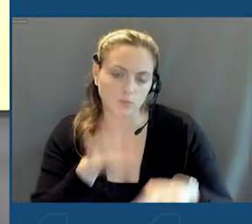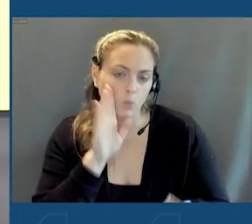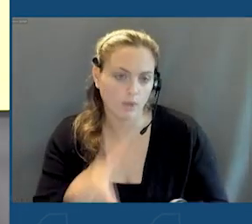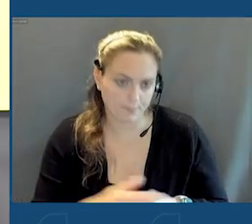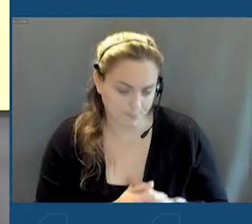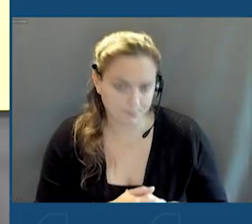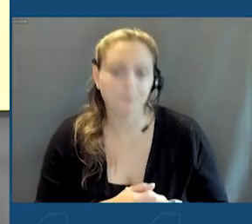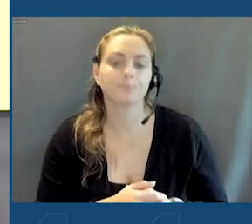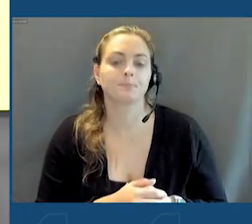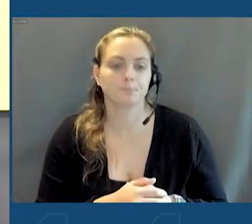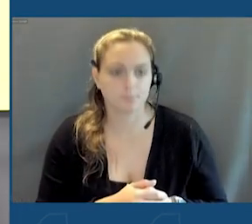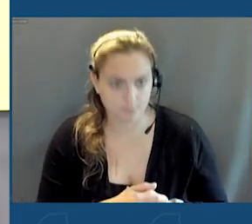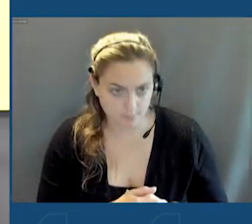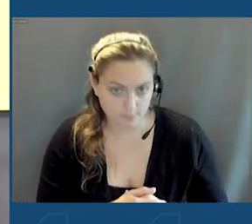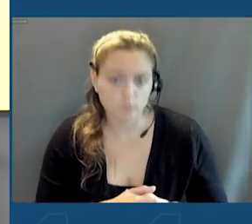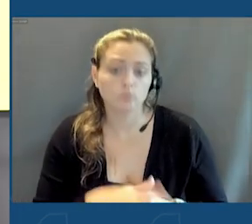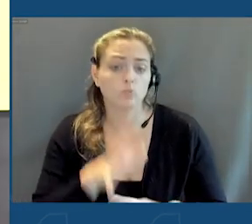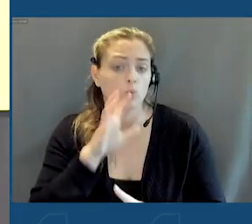to capture